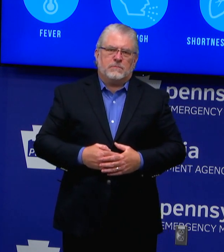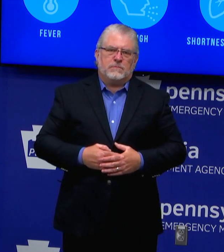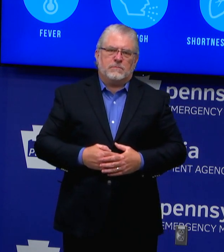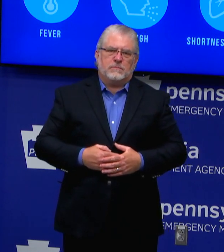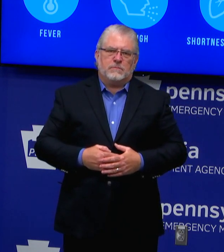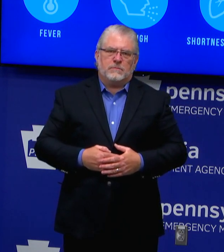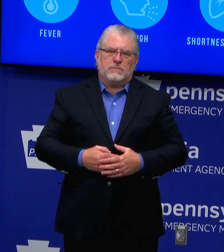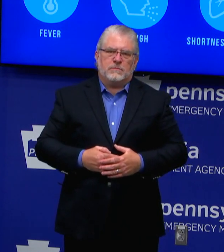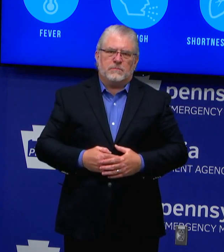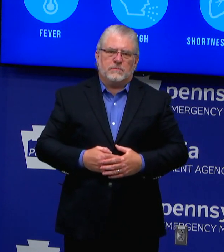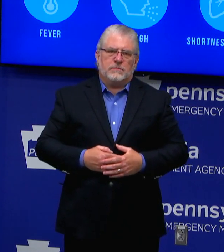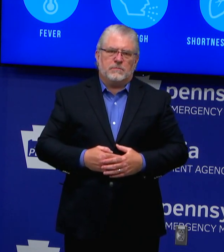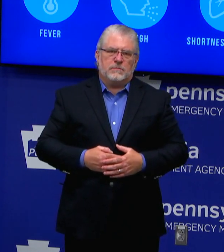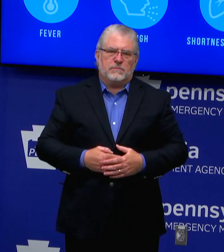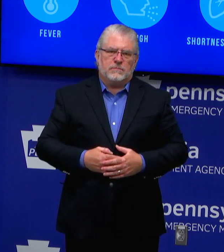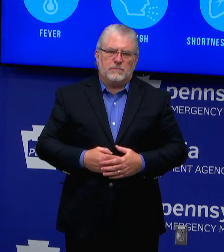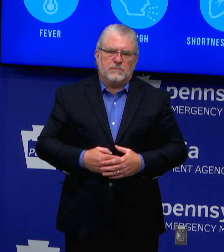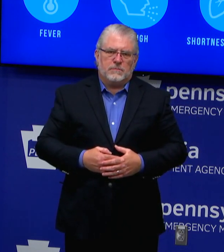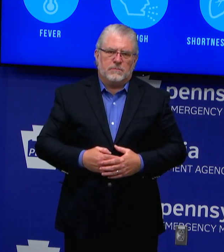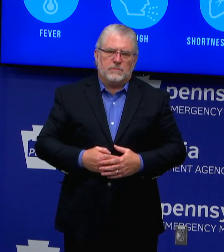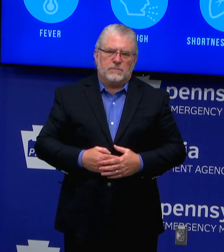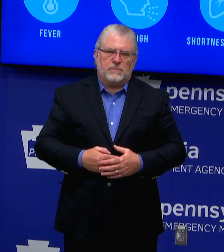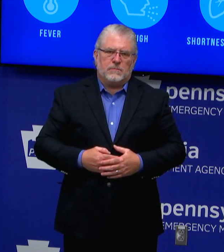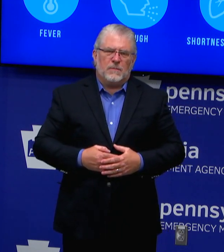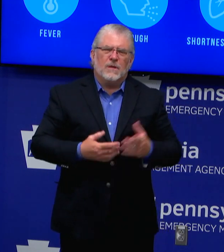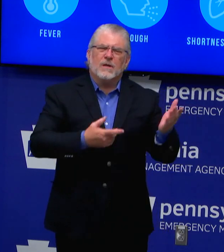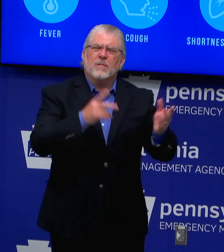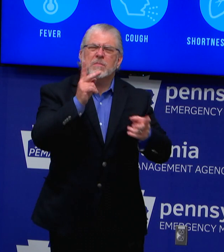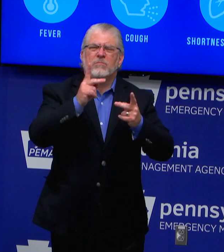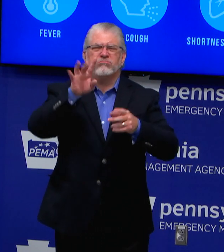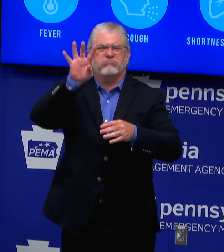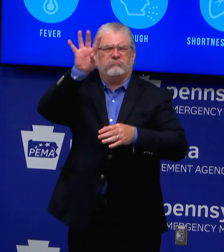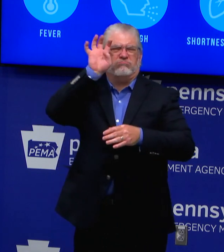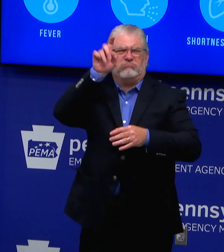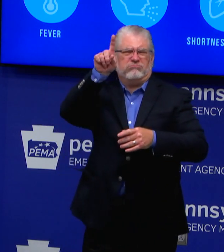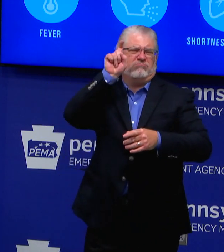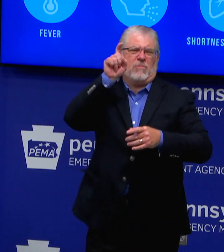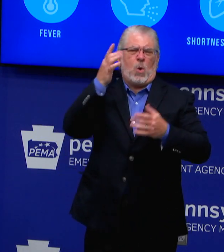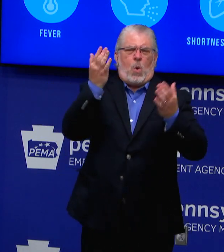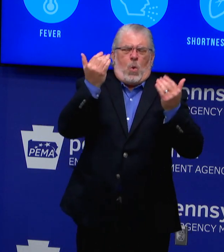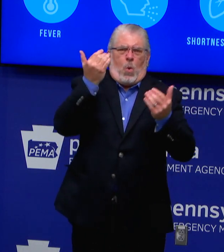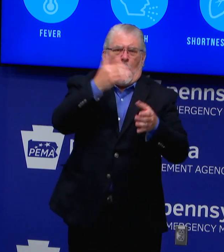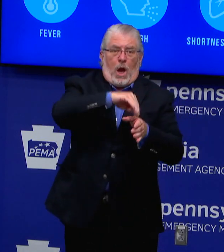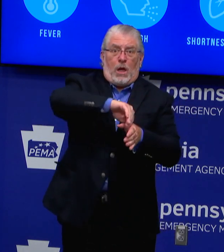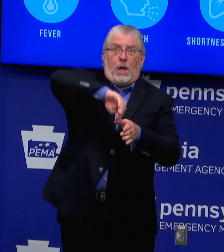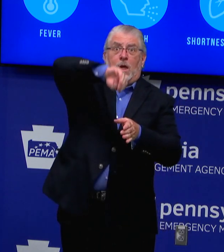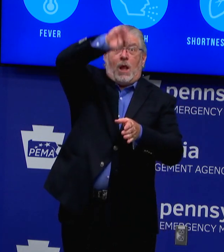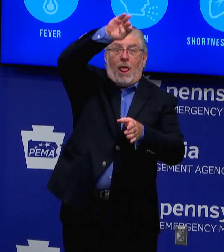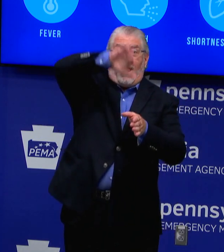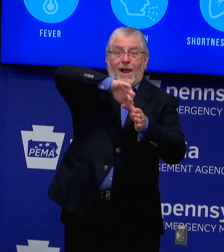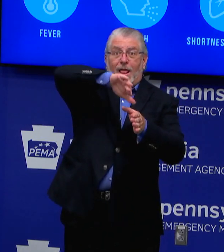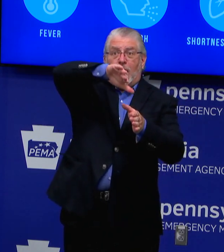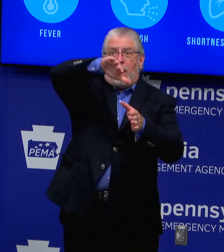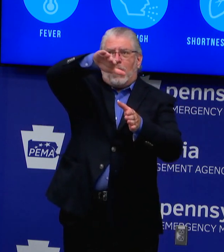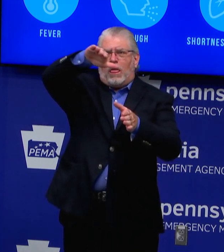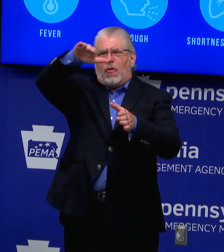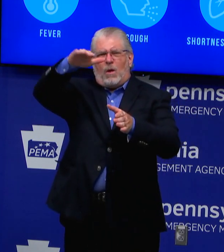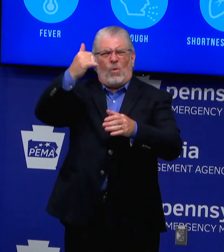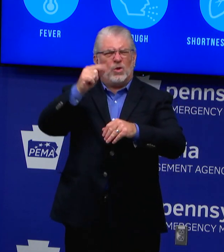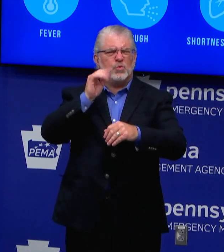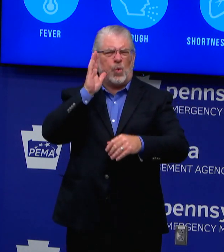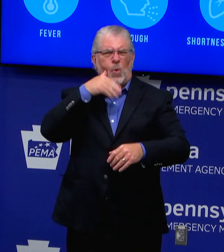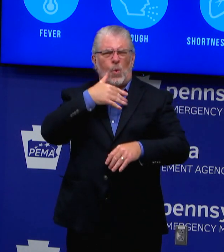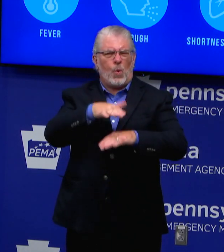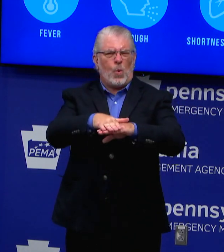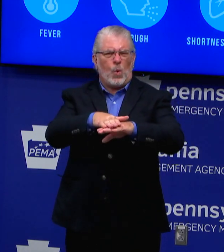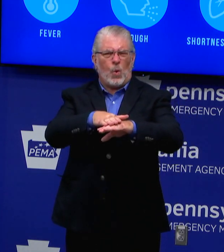wasn't enough, that they just aren't smart enough to understand the risks, of which they've been reminded every day, and can't be trusted to do the right thing. Was that the